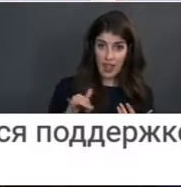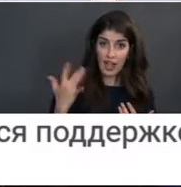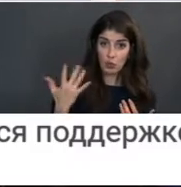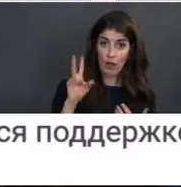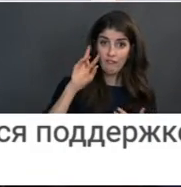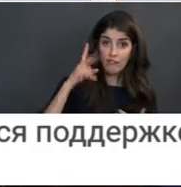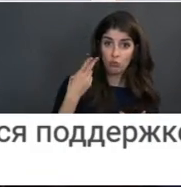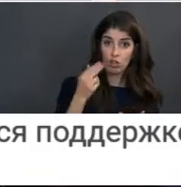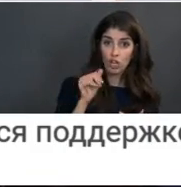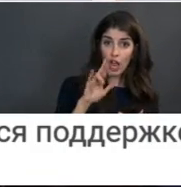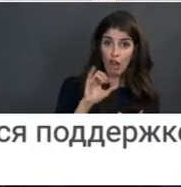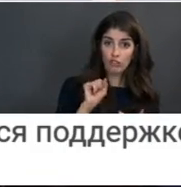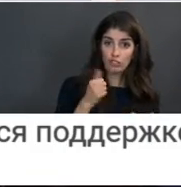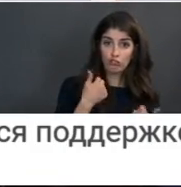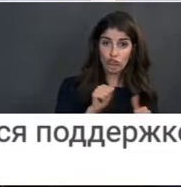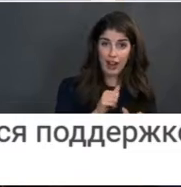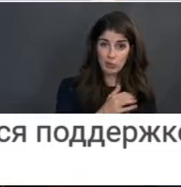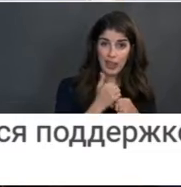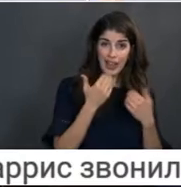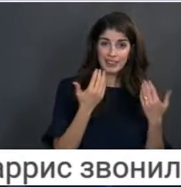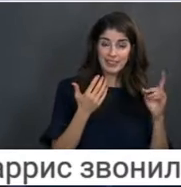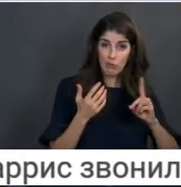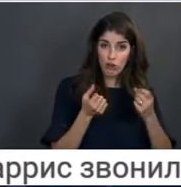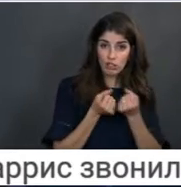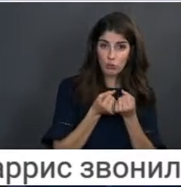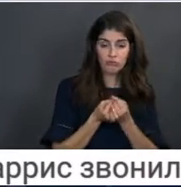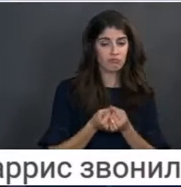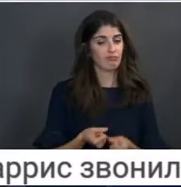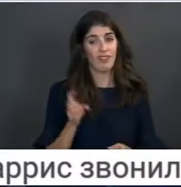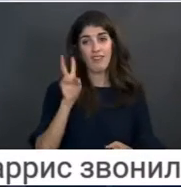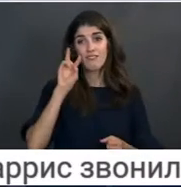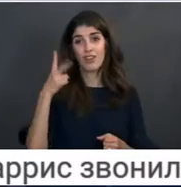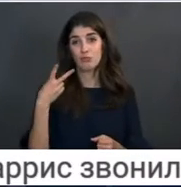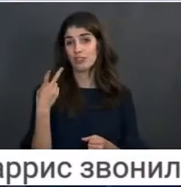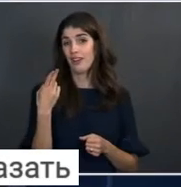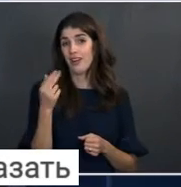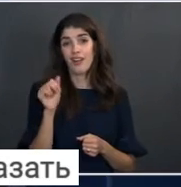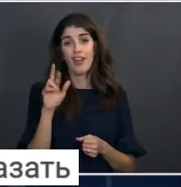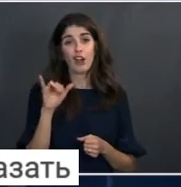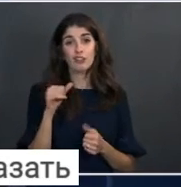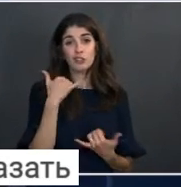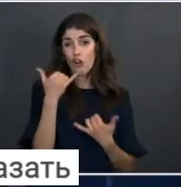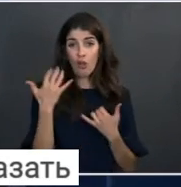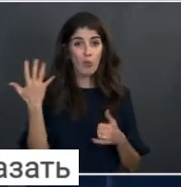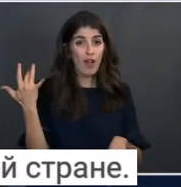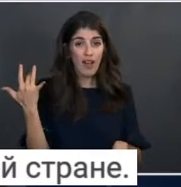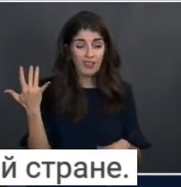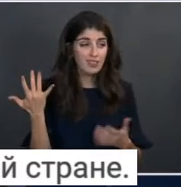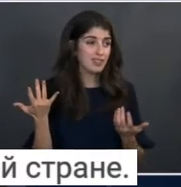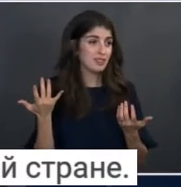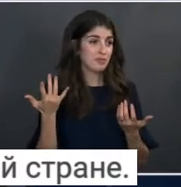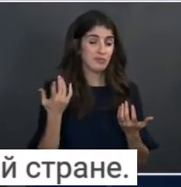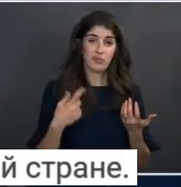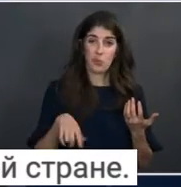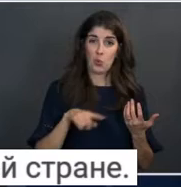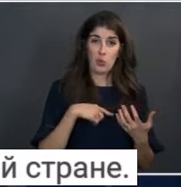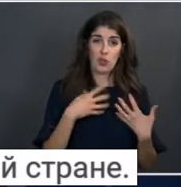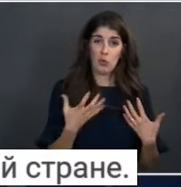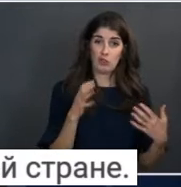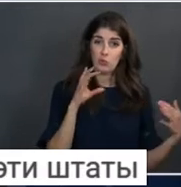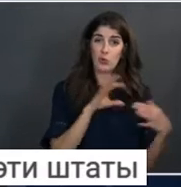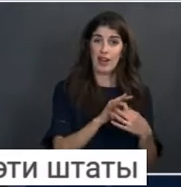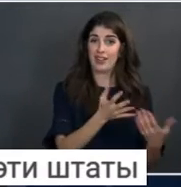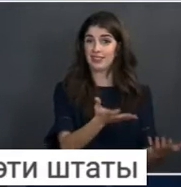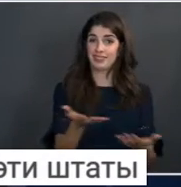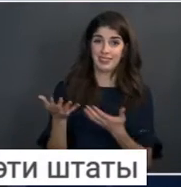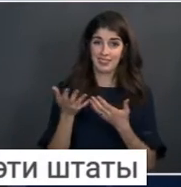making those calls to shore up Democratic support? Vice President Harris was making those calls because we want to make the case to the American people across the